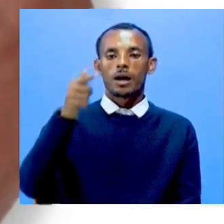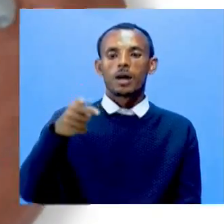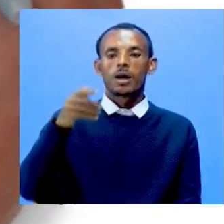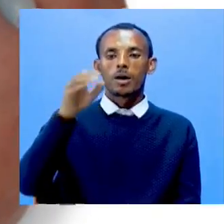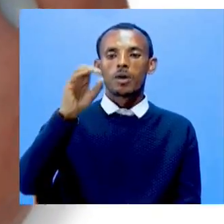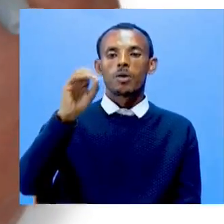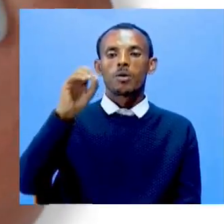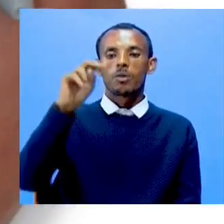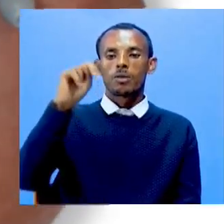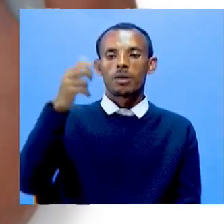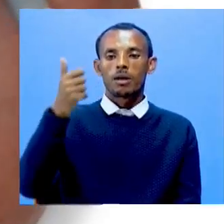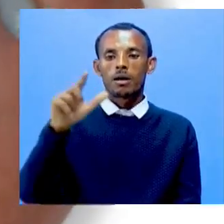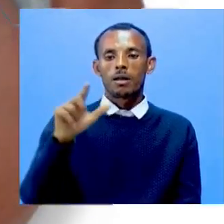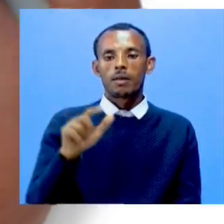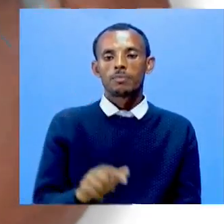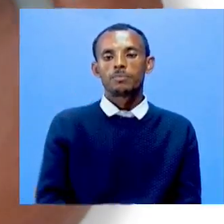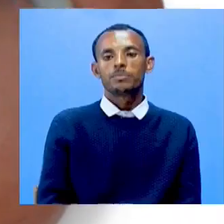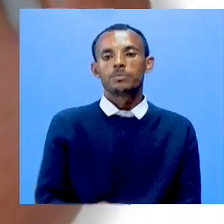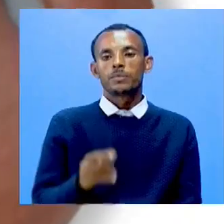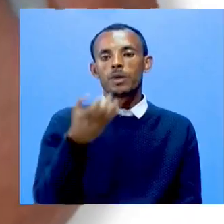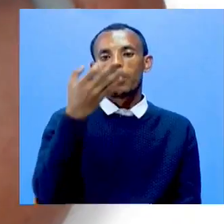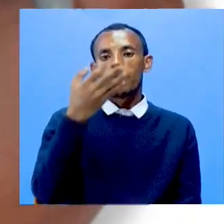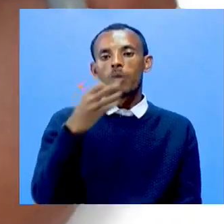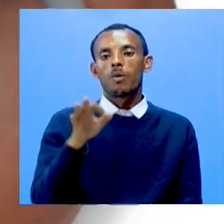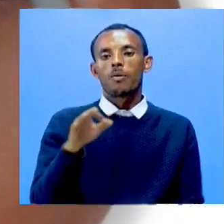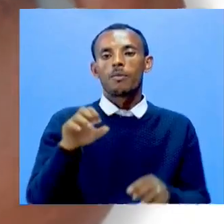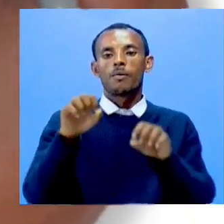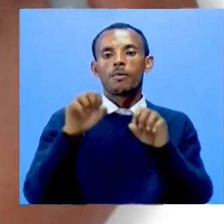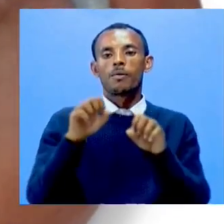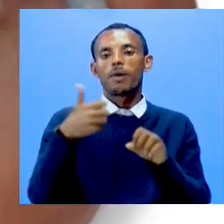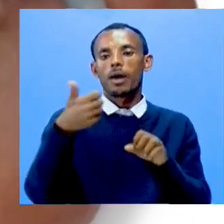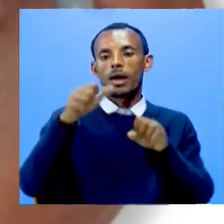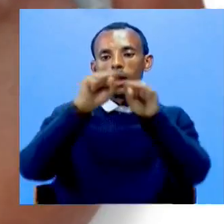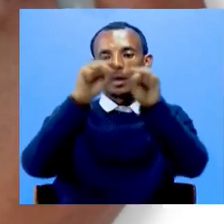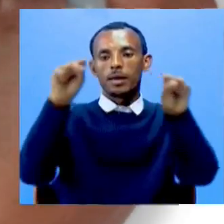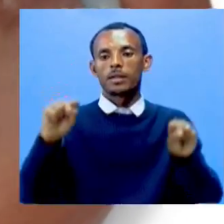of a square